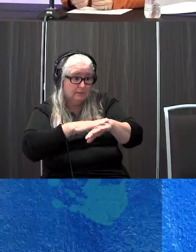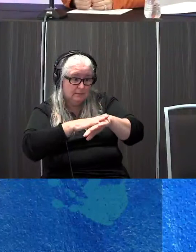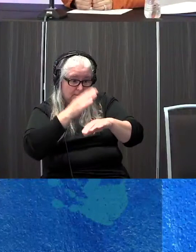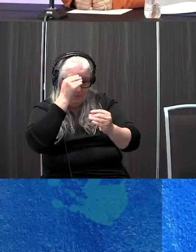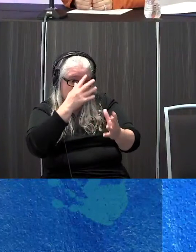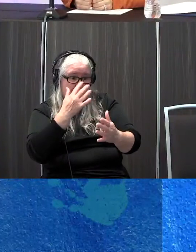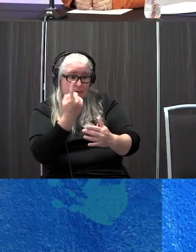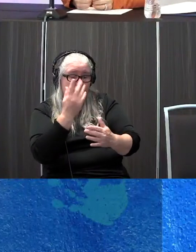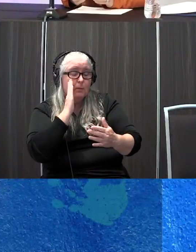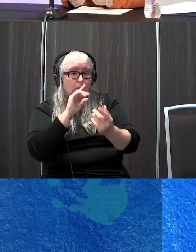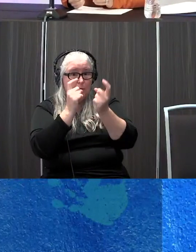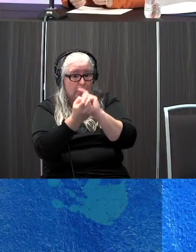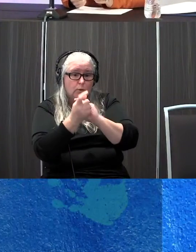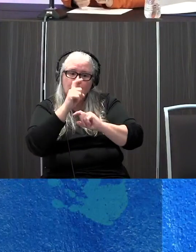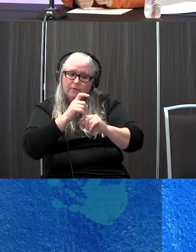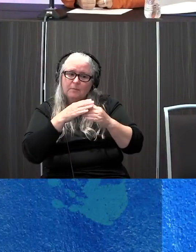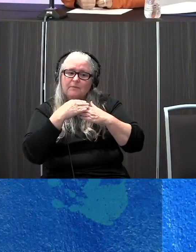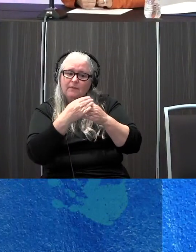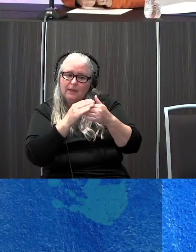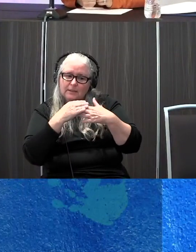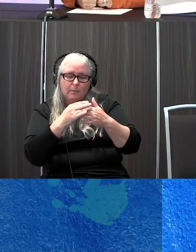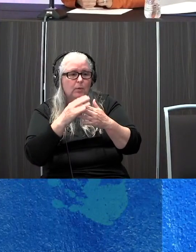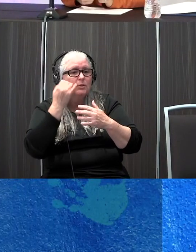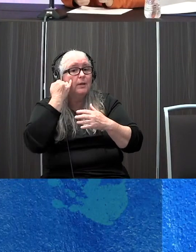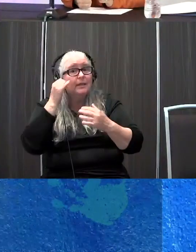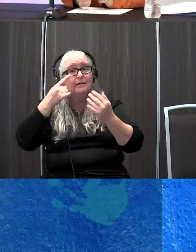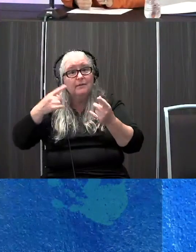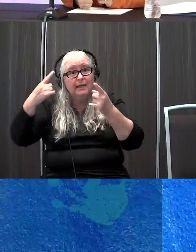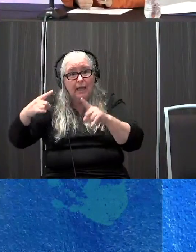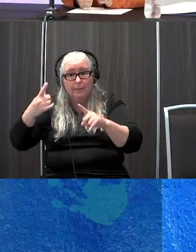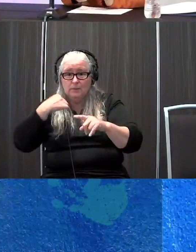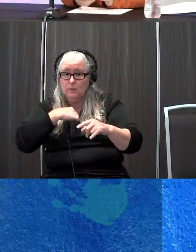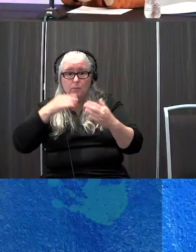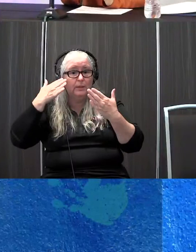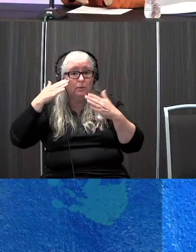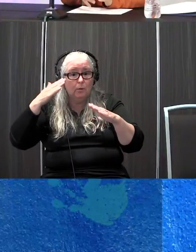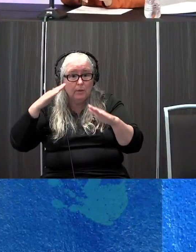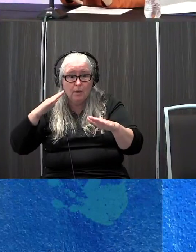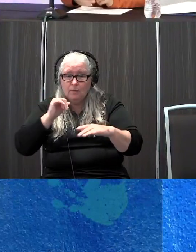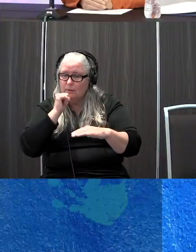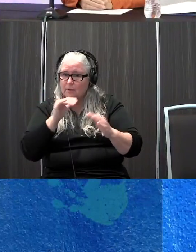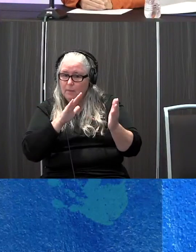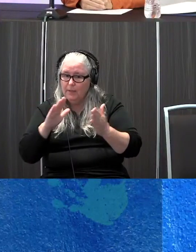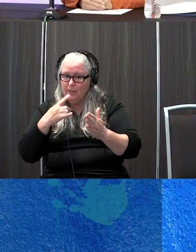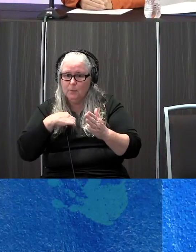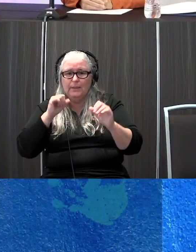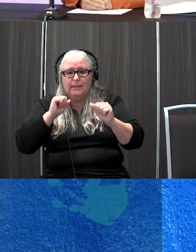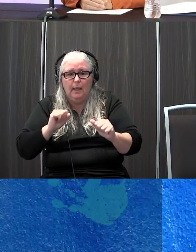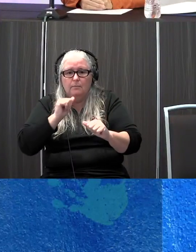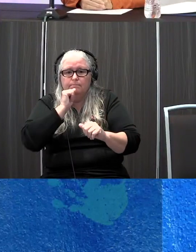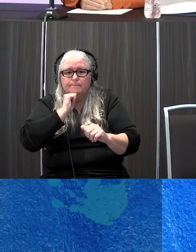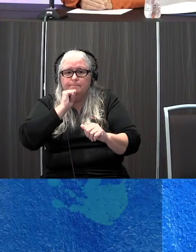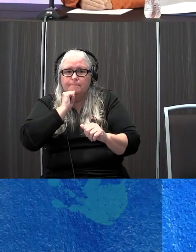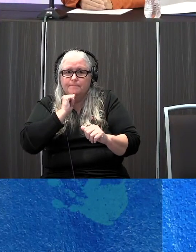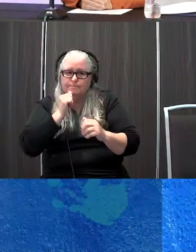flexible, so that hopefully when things happen that we don't know and they really aren't planned, that we're able to move through it.